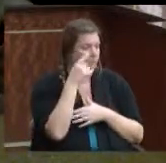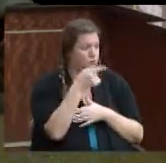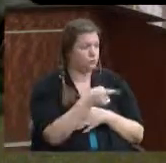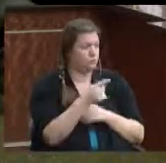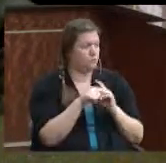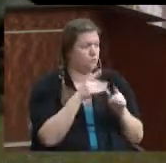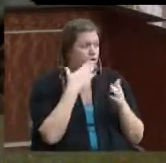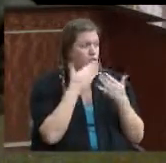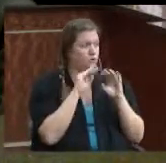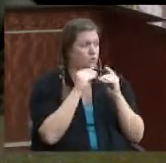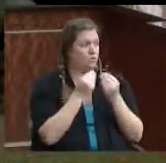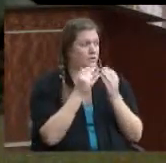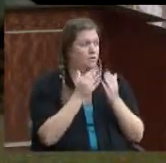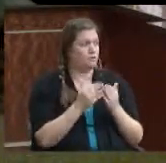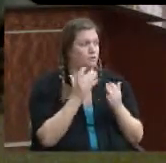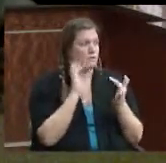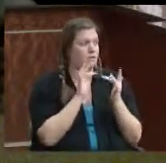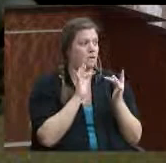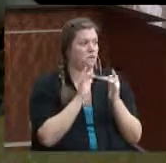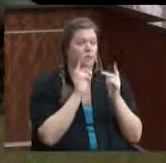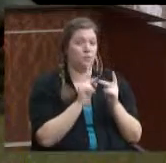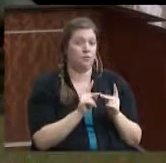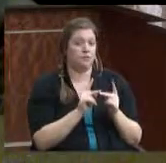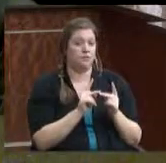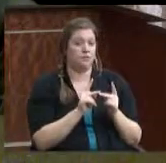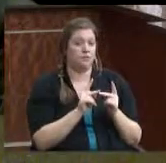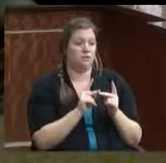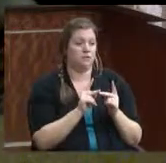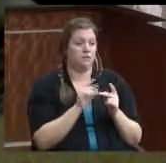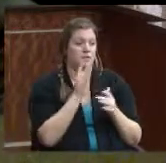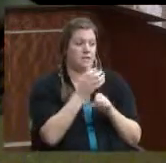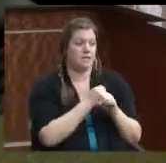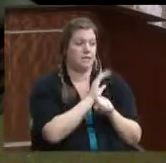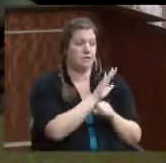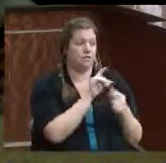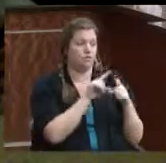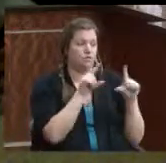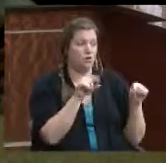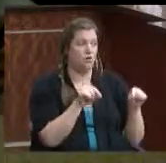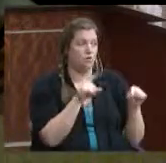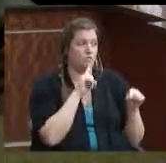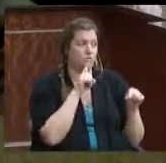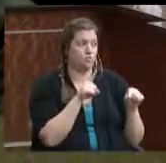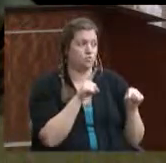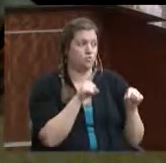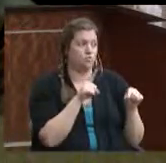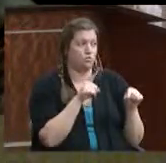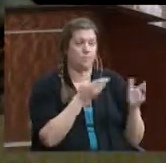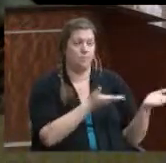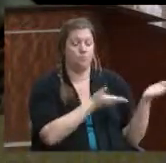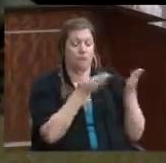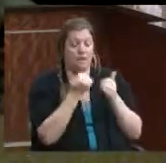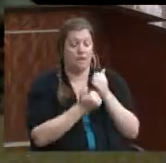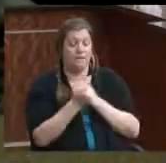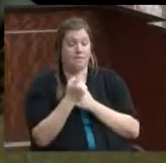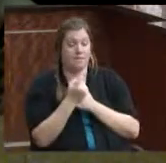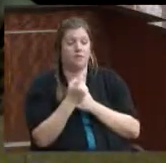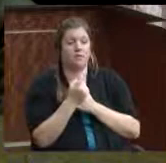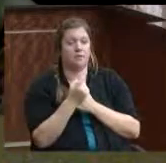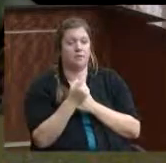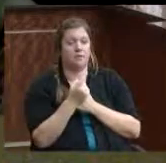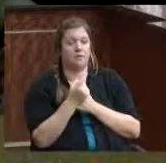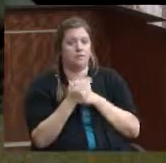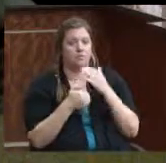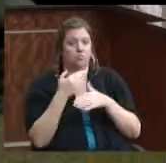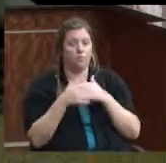You're a good organizer. Maybe be the contact, get his card, and I'm sure they'll bring everybody out and go through